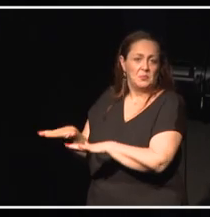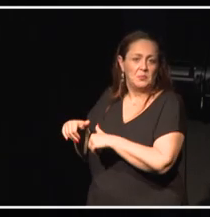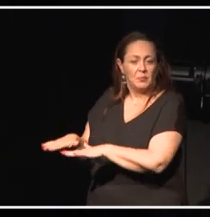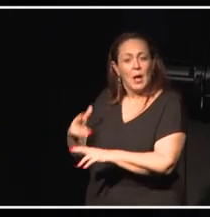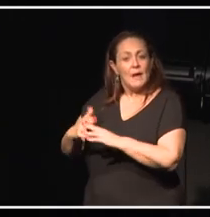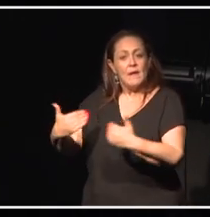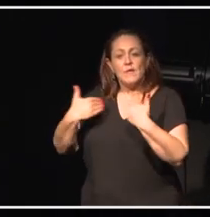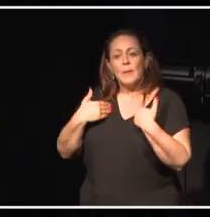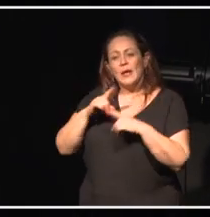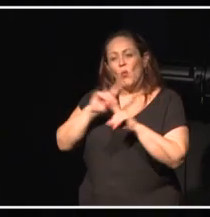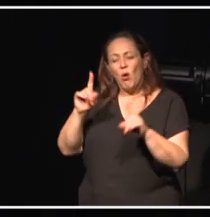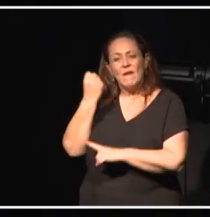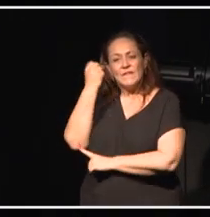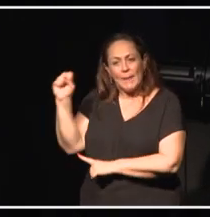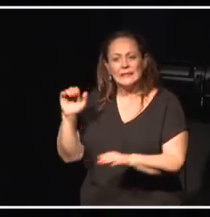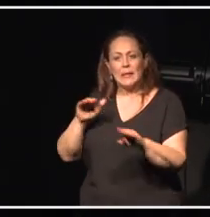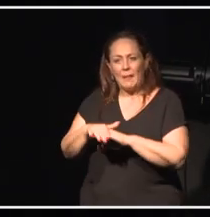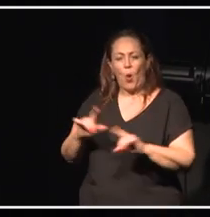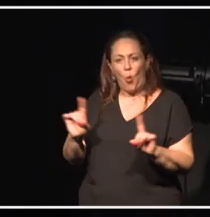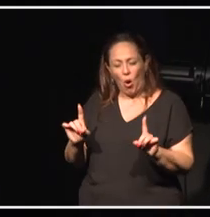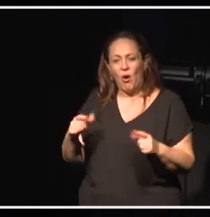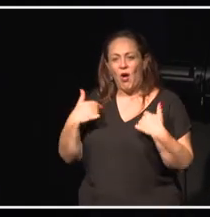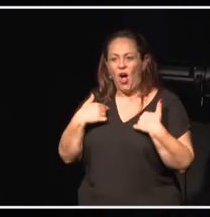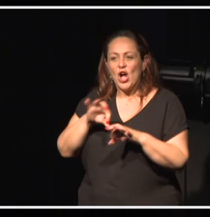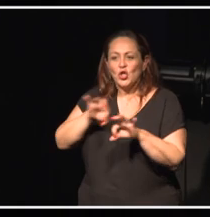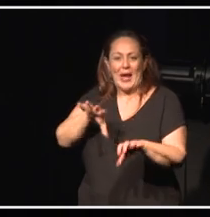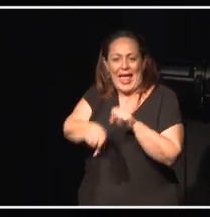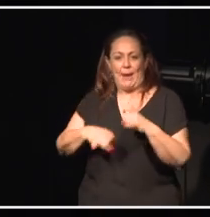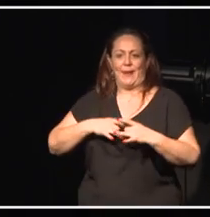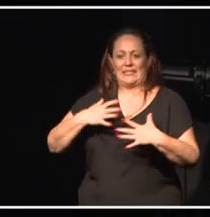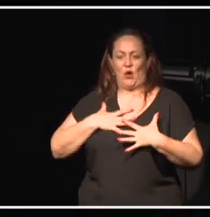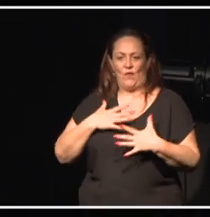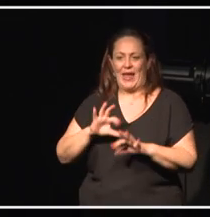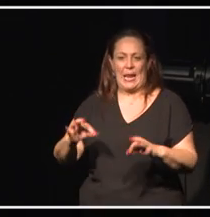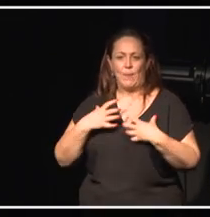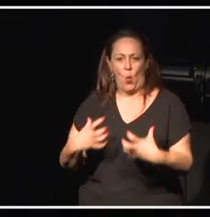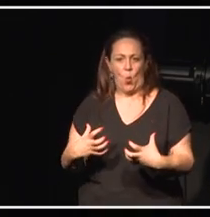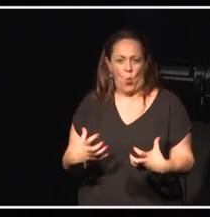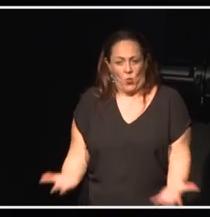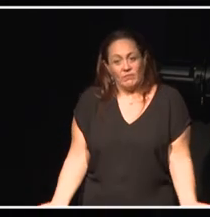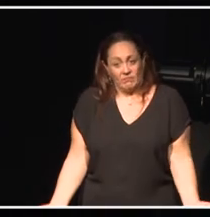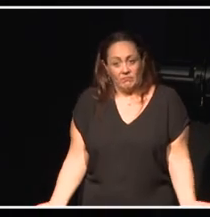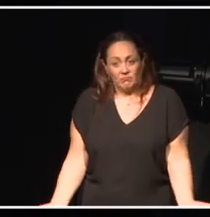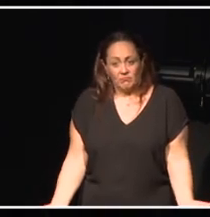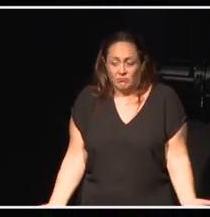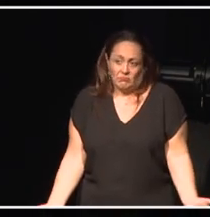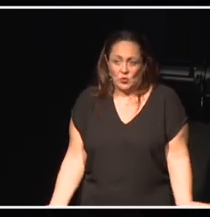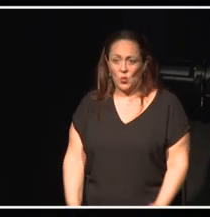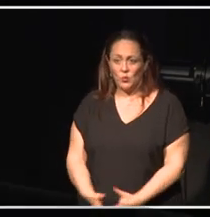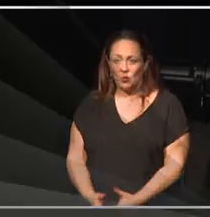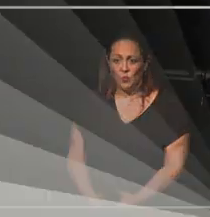for me, feminism is because I don't hate myself anymore.